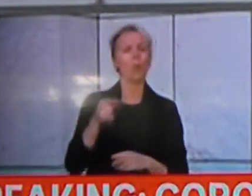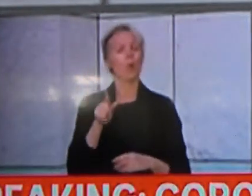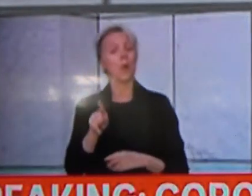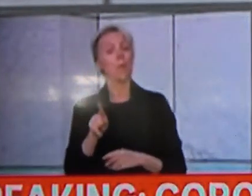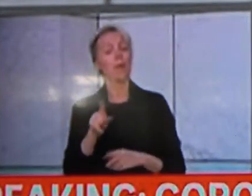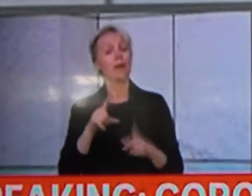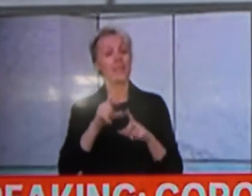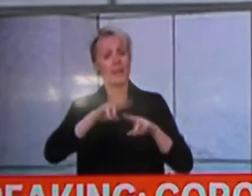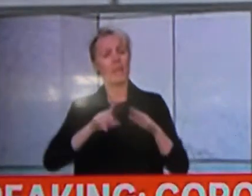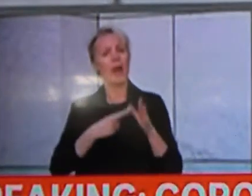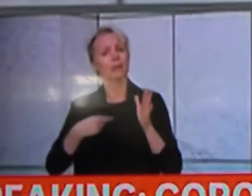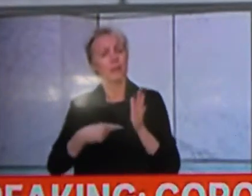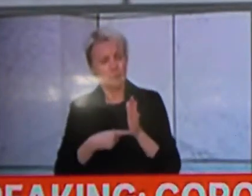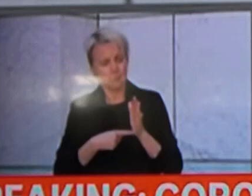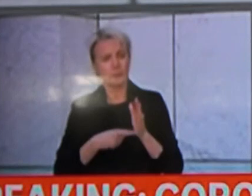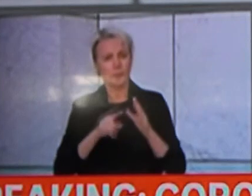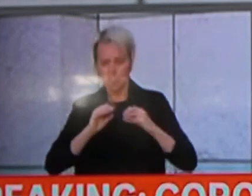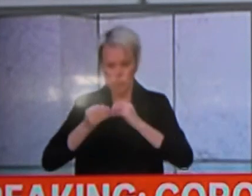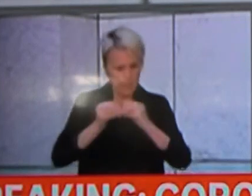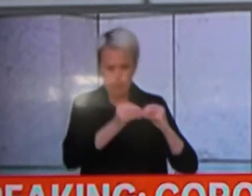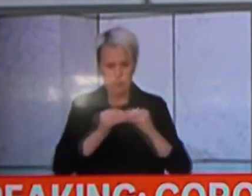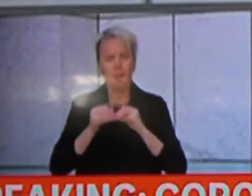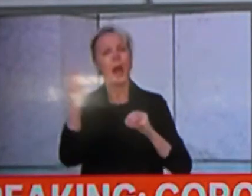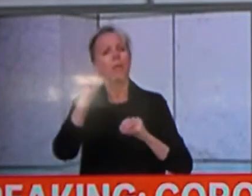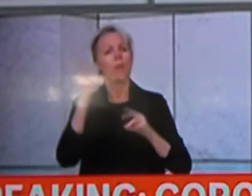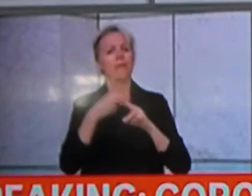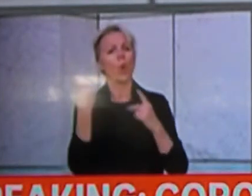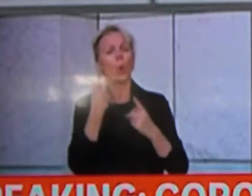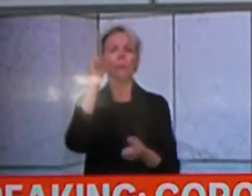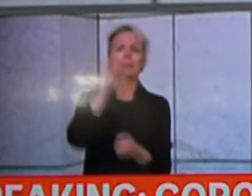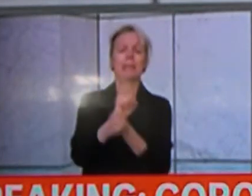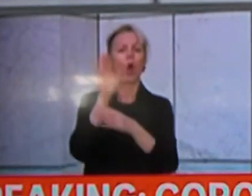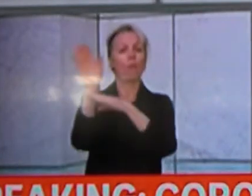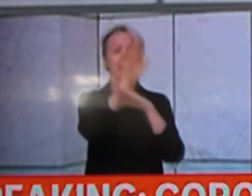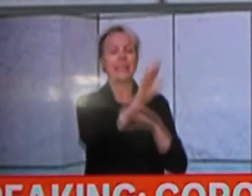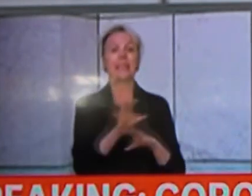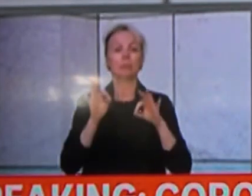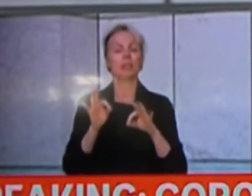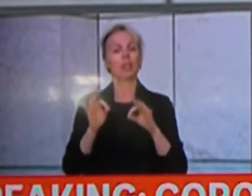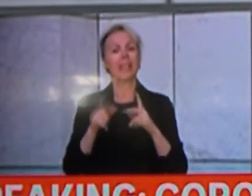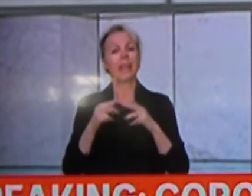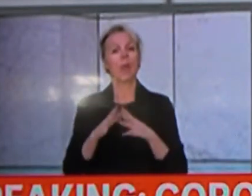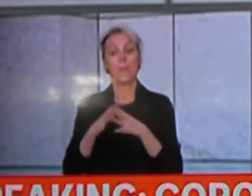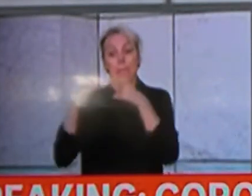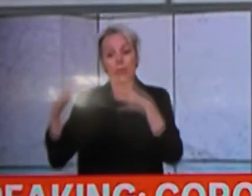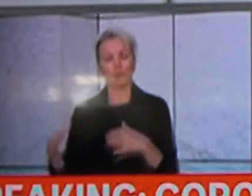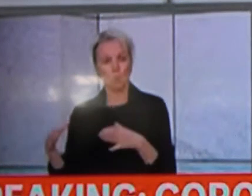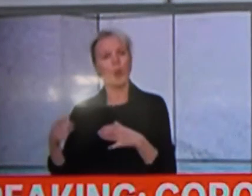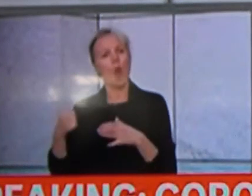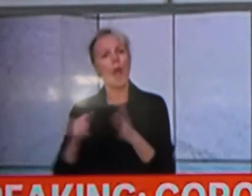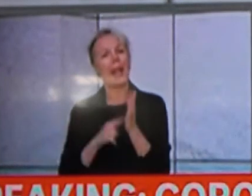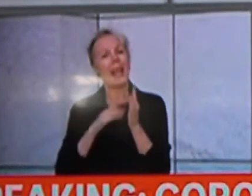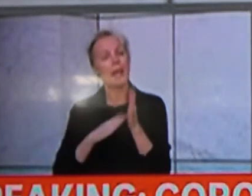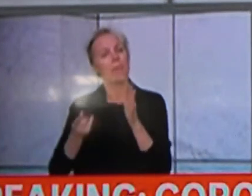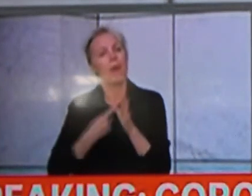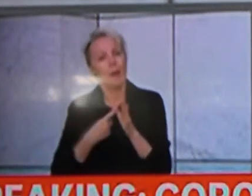Affairs and Trade are working on those consular cases, and particularly where there are larger groups. Lima is a good example of that. There's the